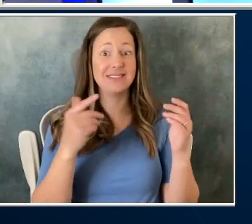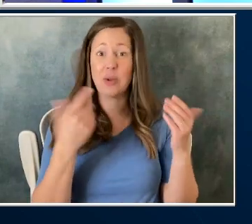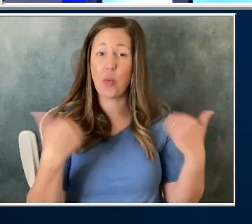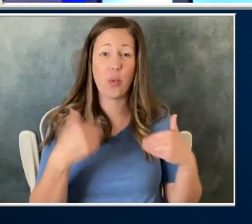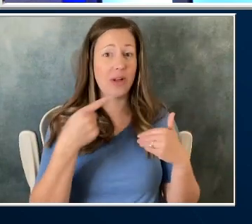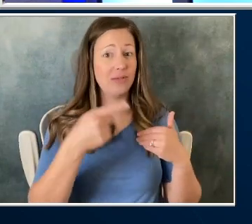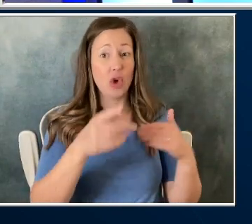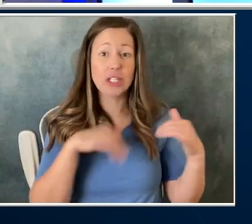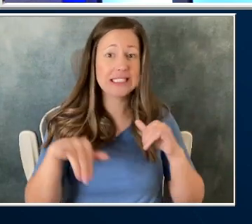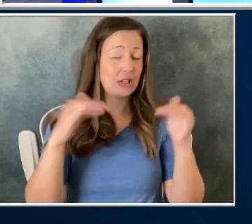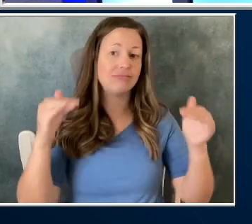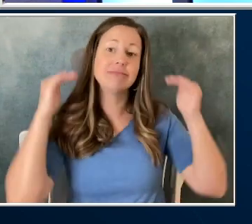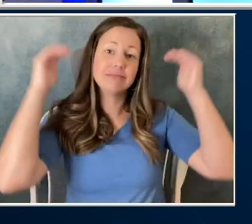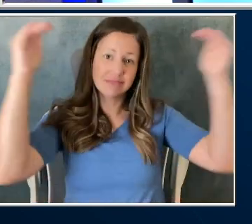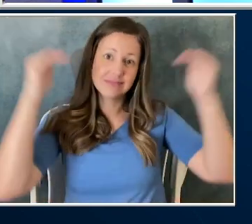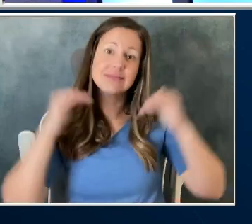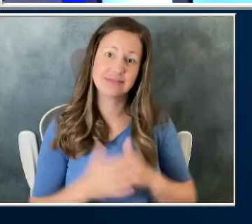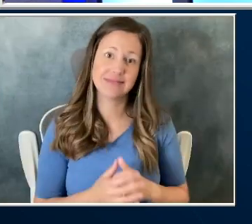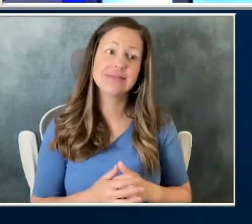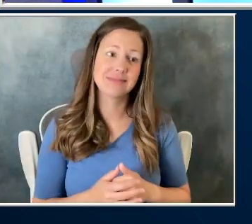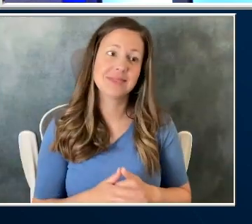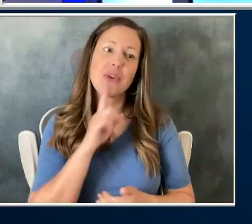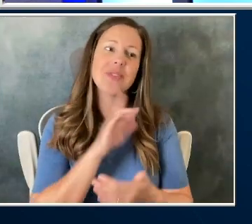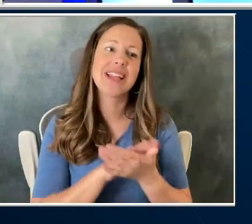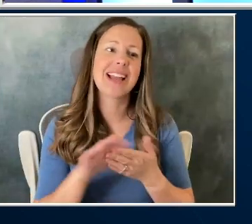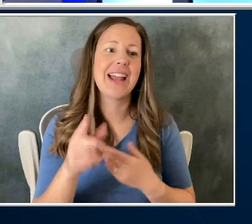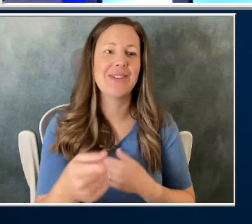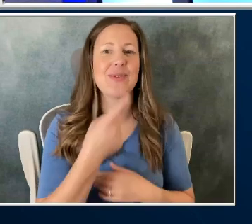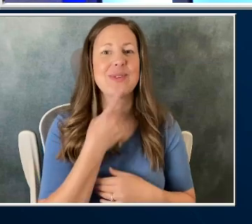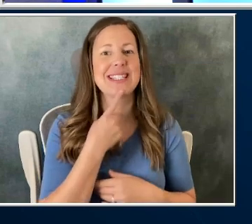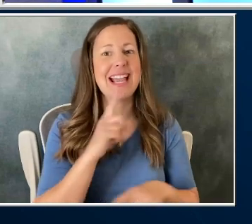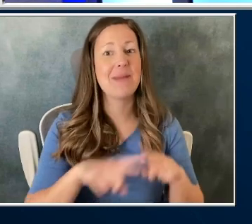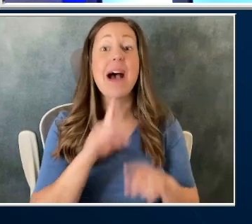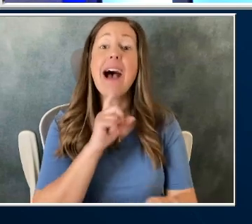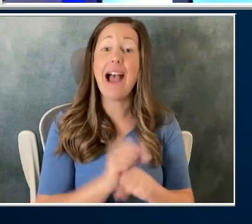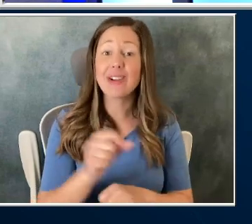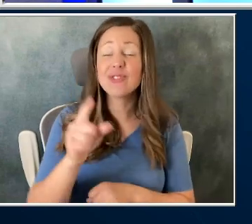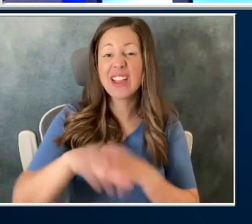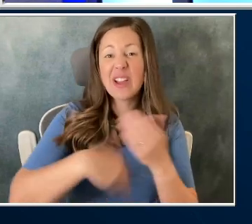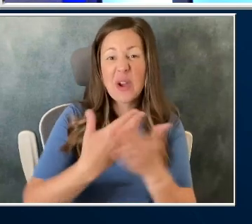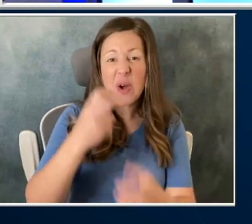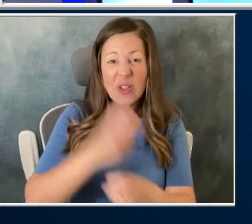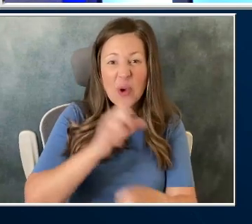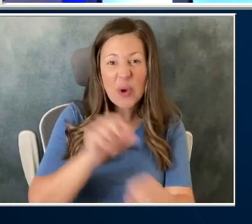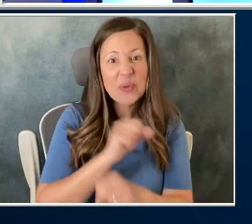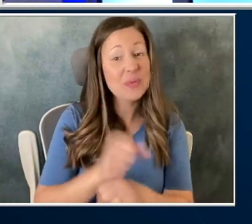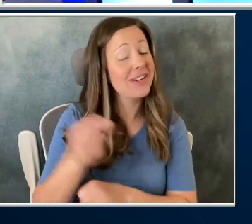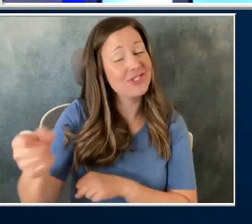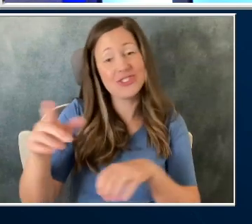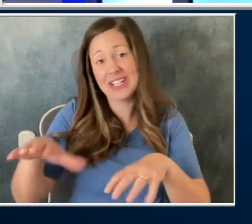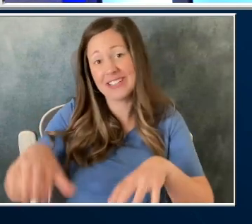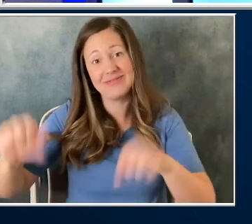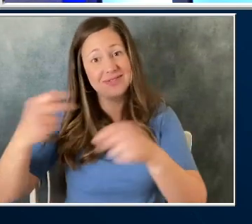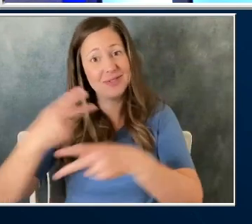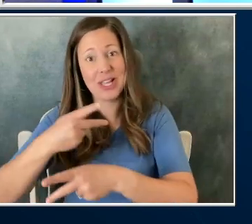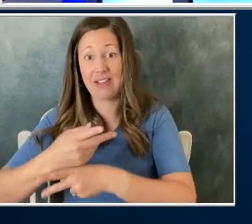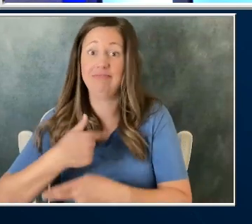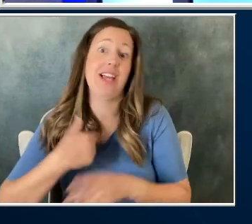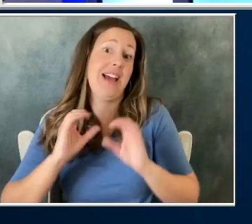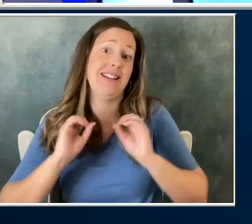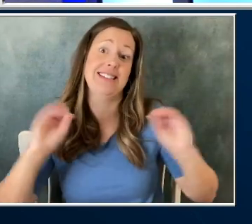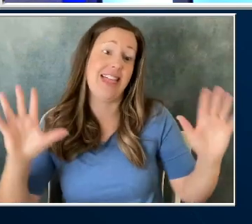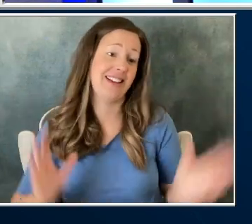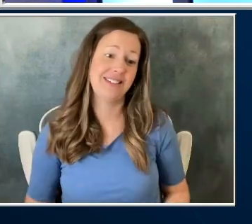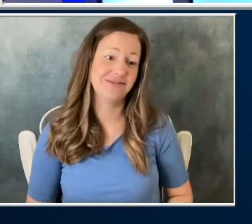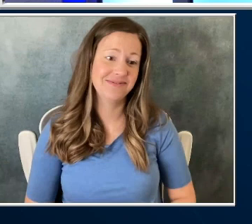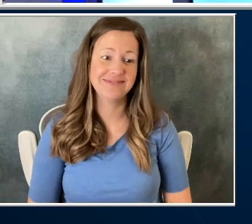There you go. It's very kind of you to say, Tamara, but actually she did all the hard work. I didn't do anything. Oh, so like I she just did all gave the hard homework. scratching is what she did. I did